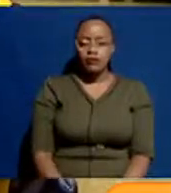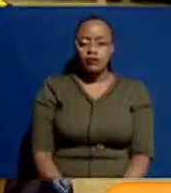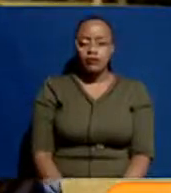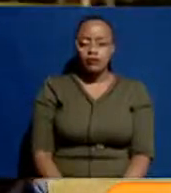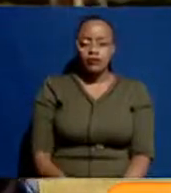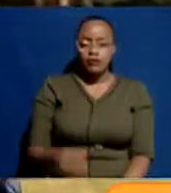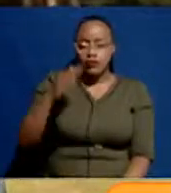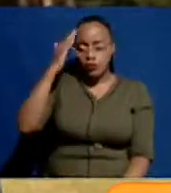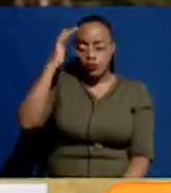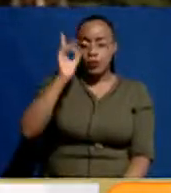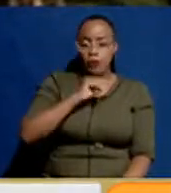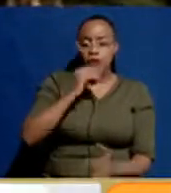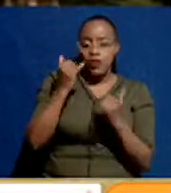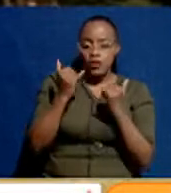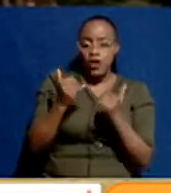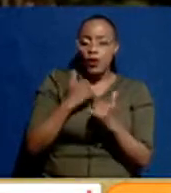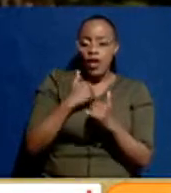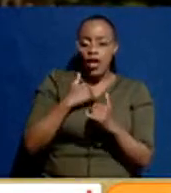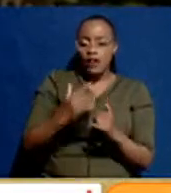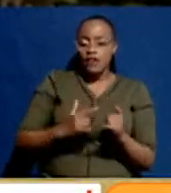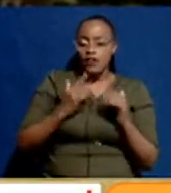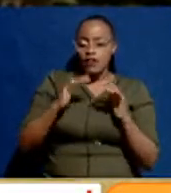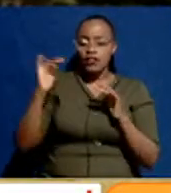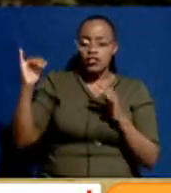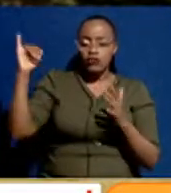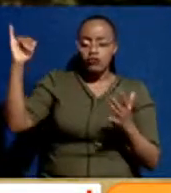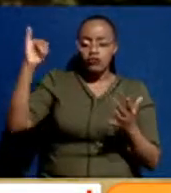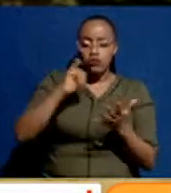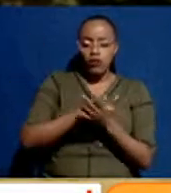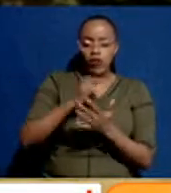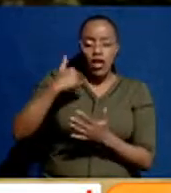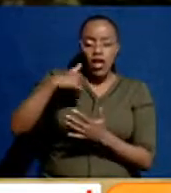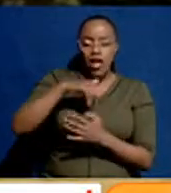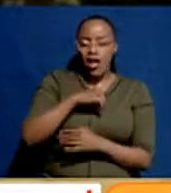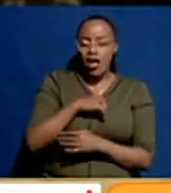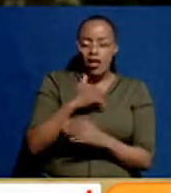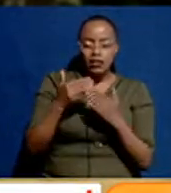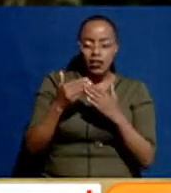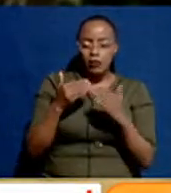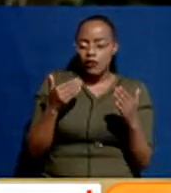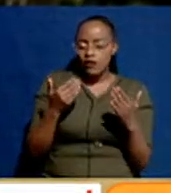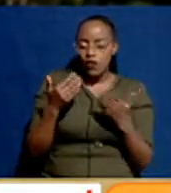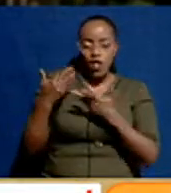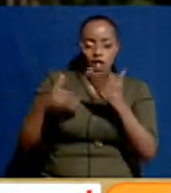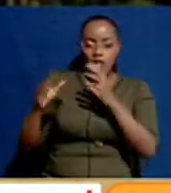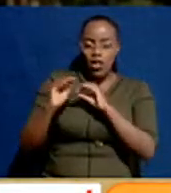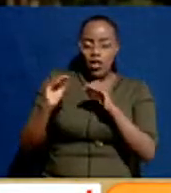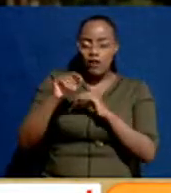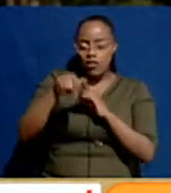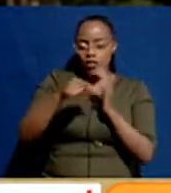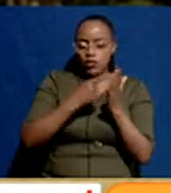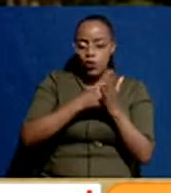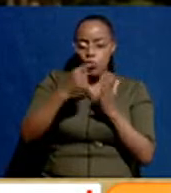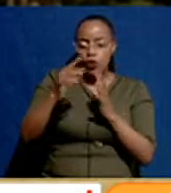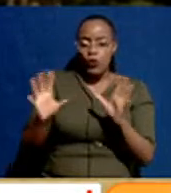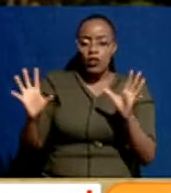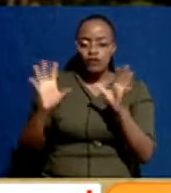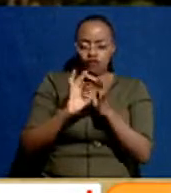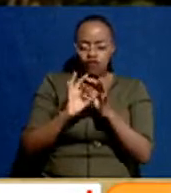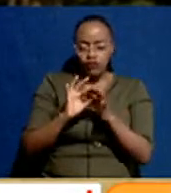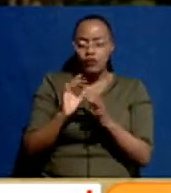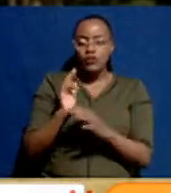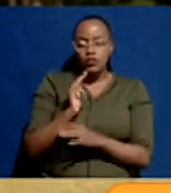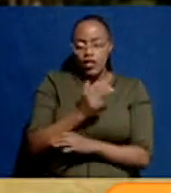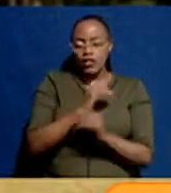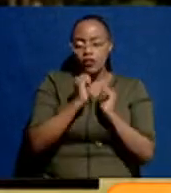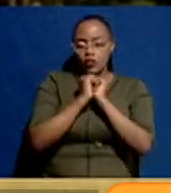Okay, unajua saa hii kuna wageni wamekuja, so wengine hatukuwa tumesoeana. So hii wiki moja itatuleta pamoja.